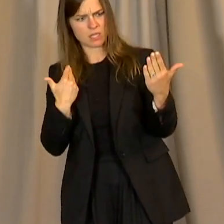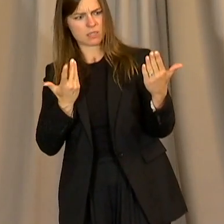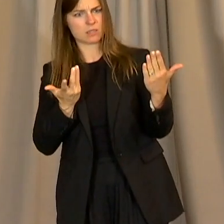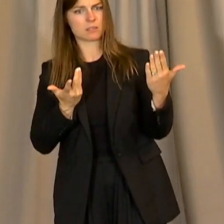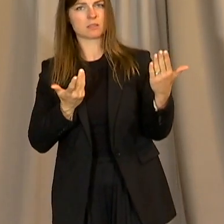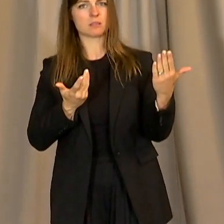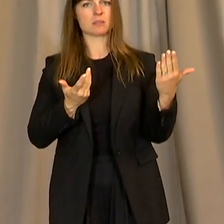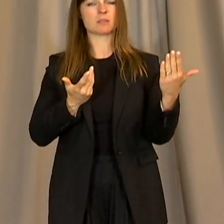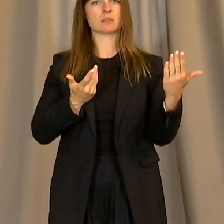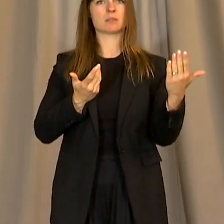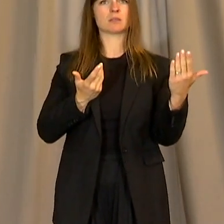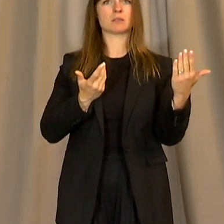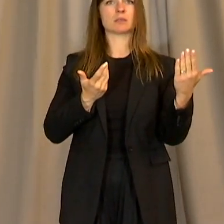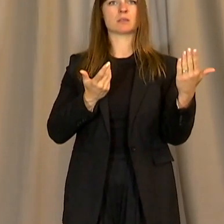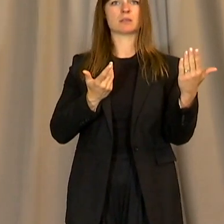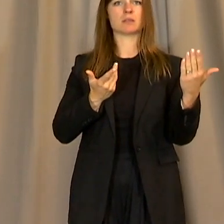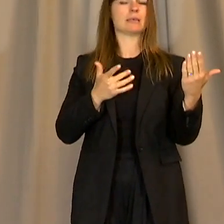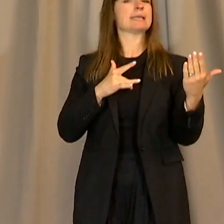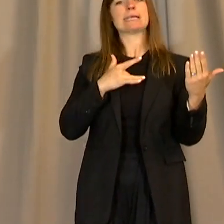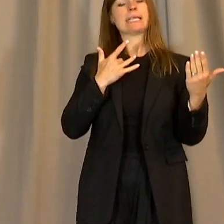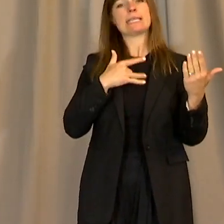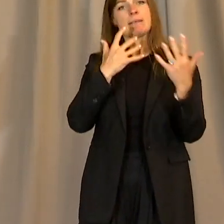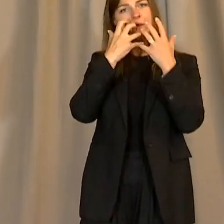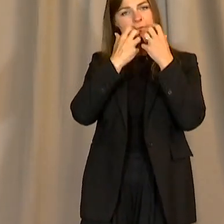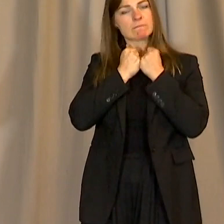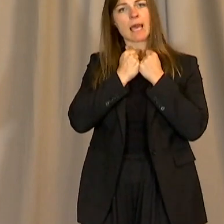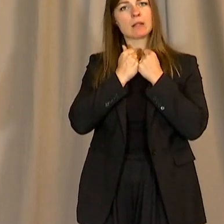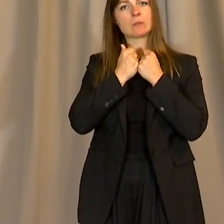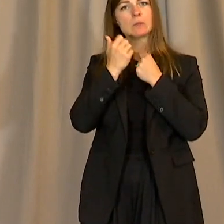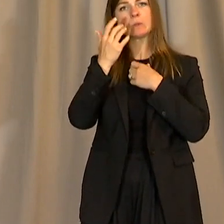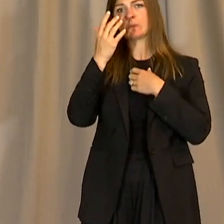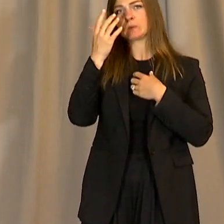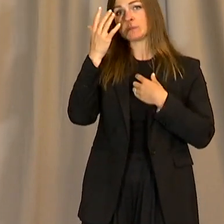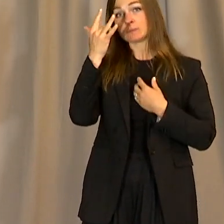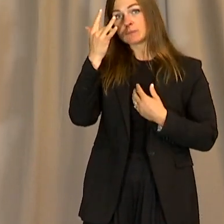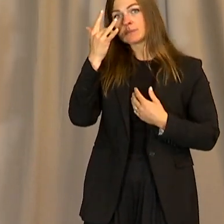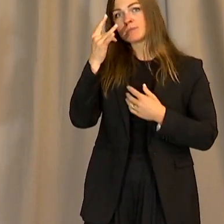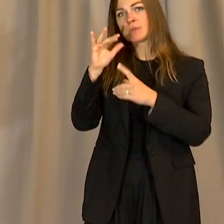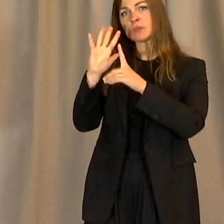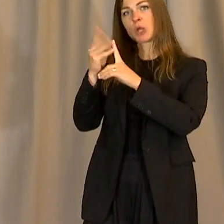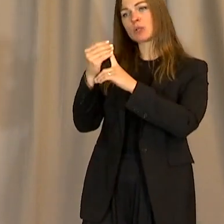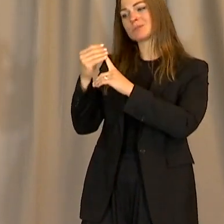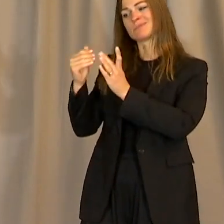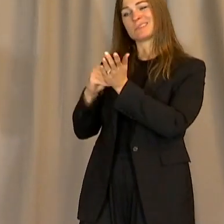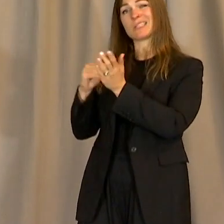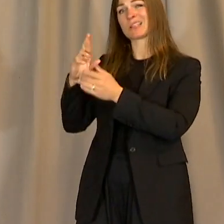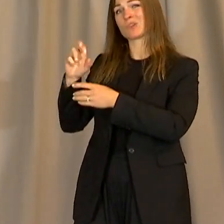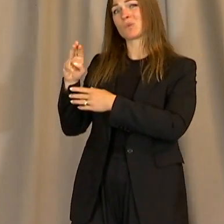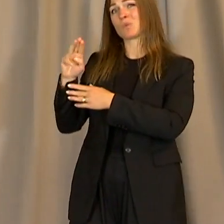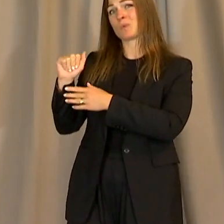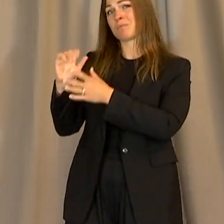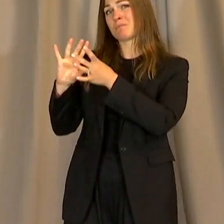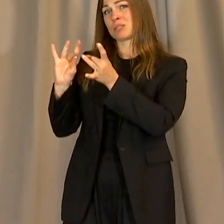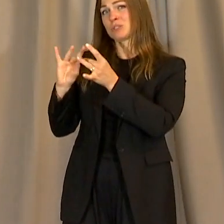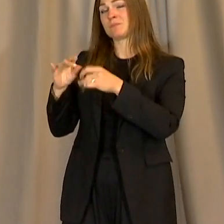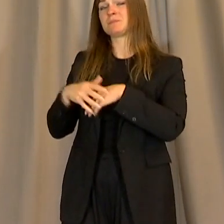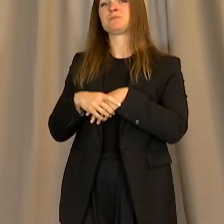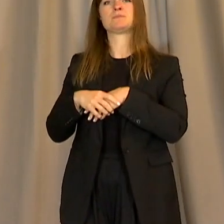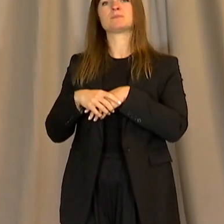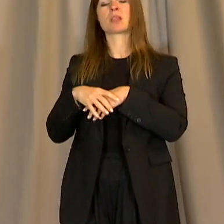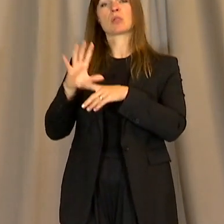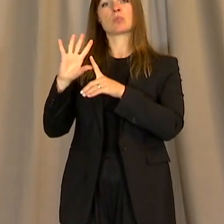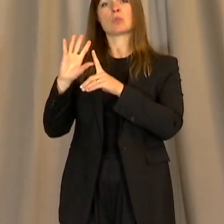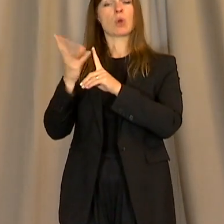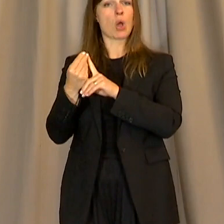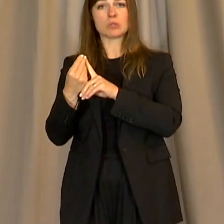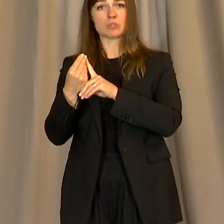don't feel valued because of the culture, as Dr. Rema said, that does not